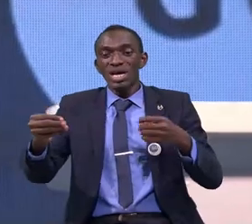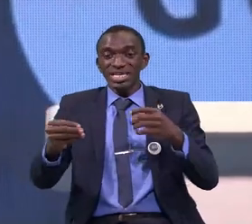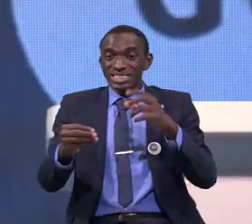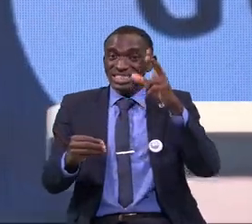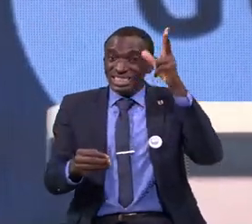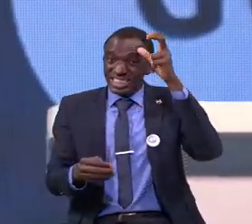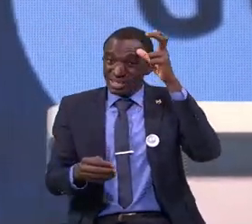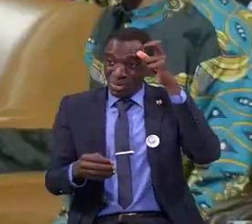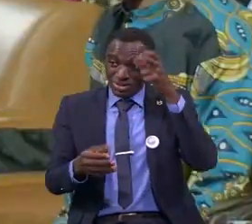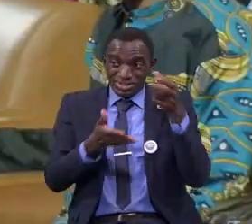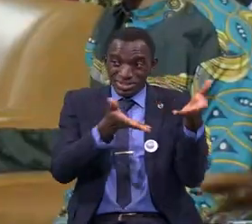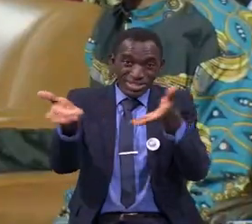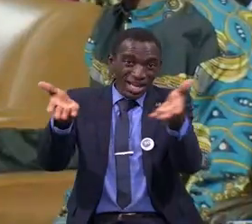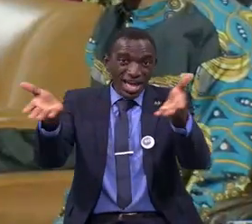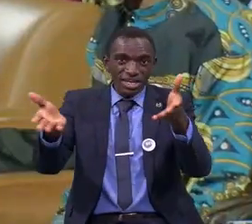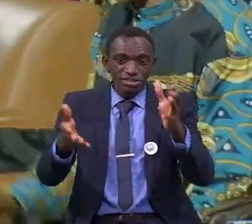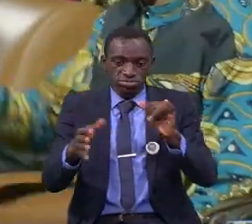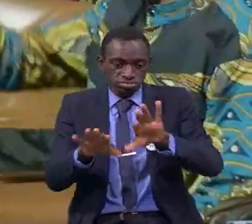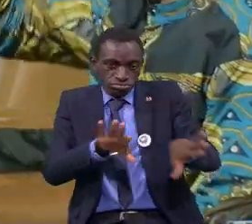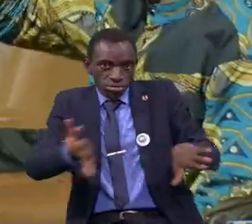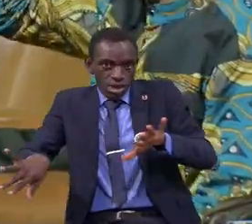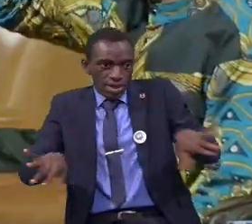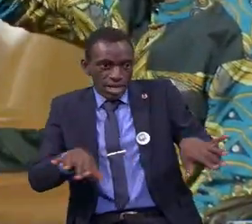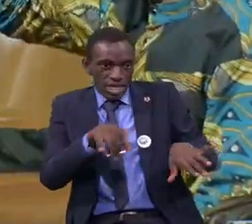say, patch the way. He is coming.